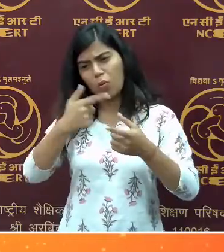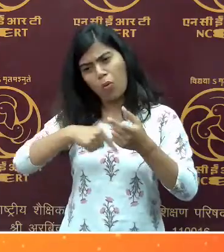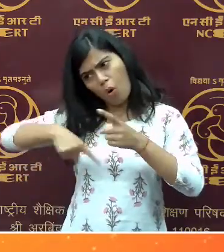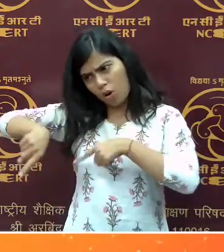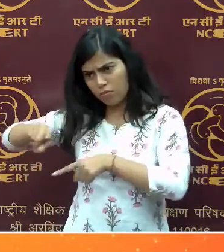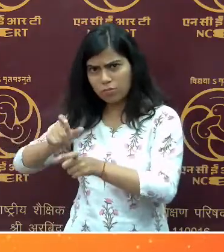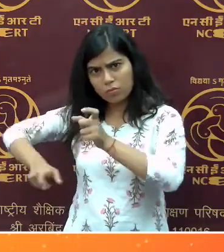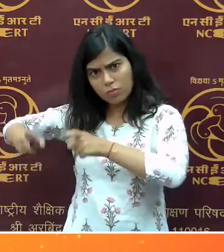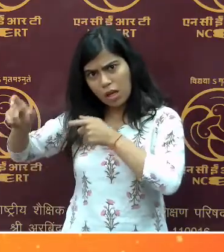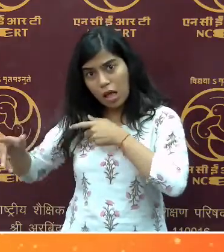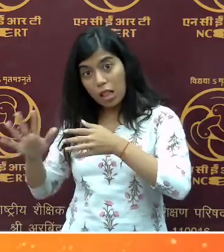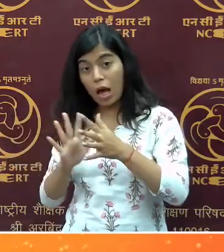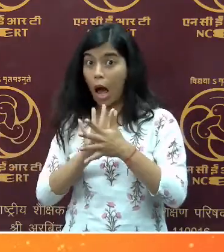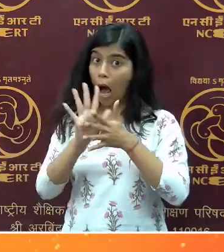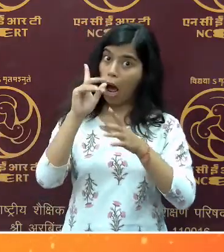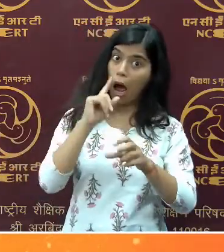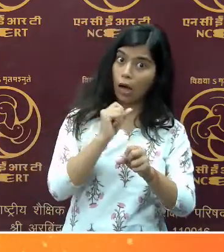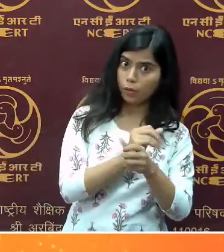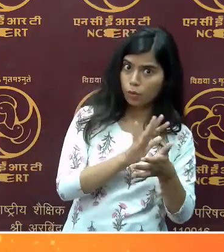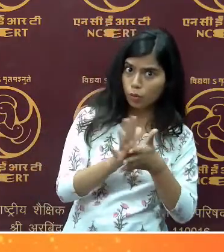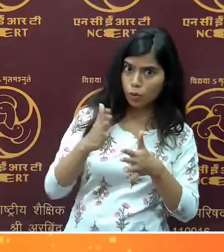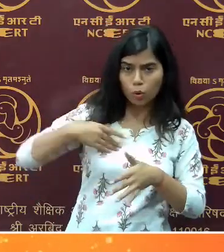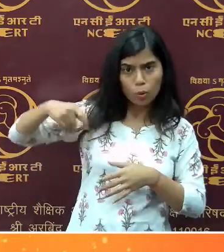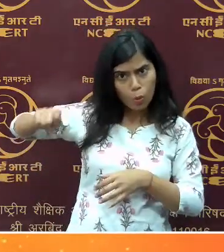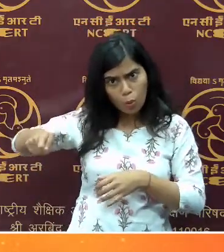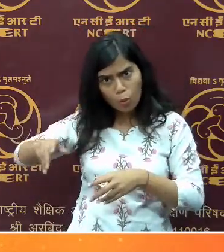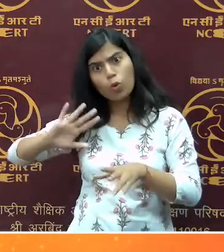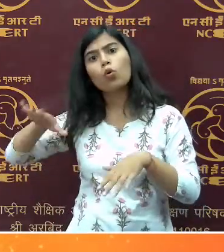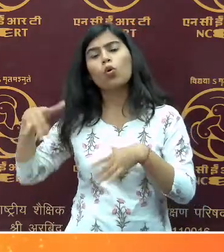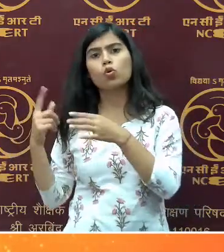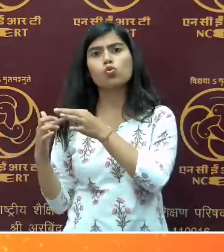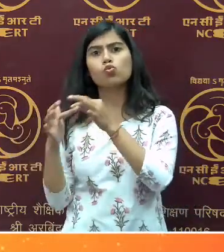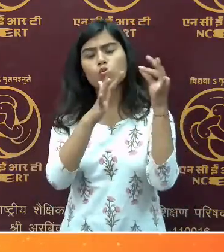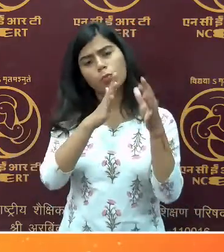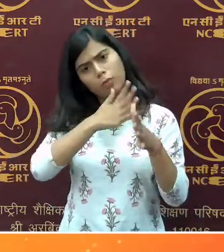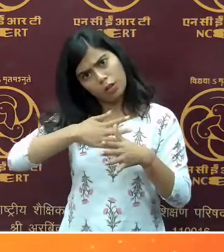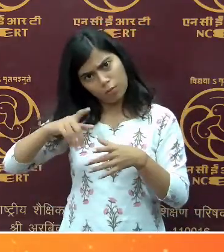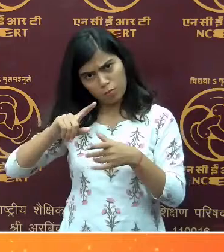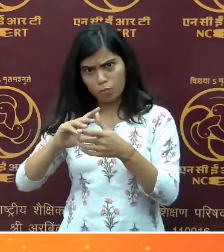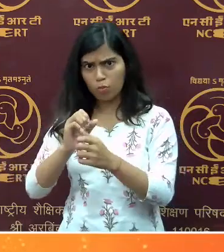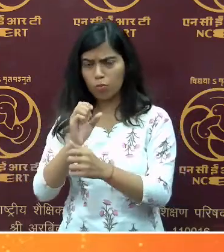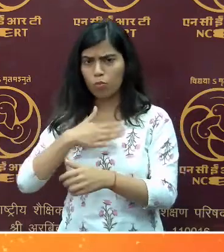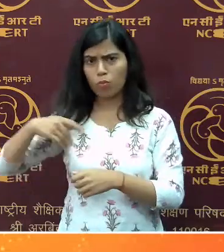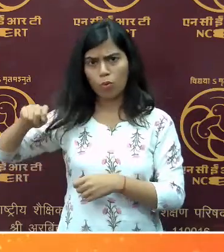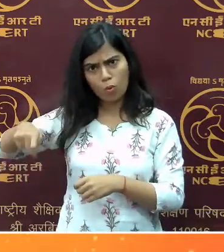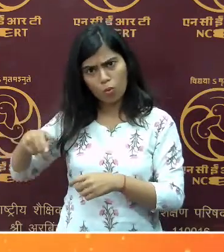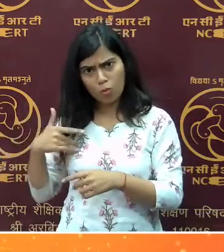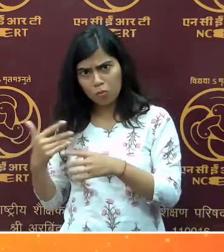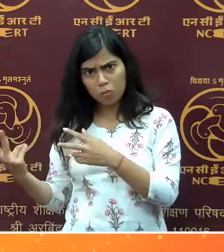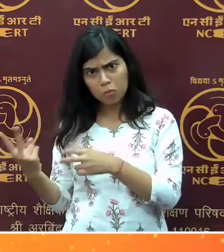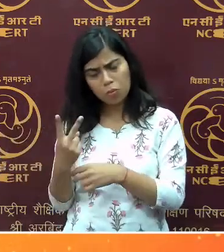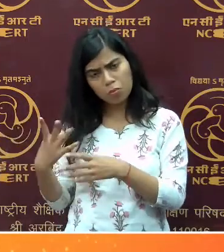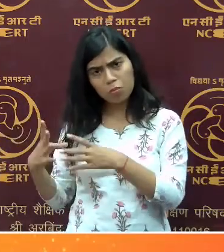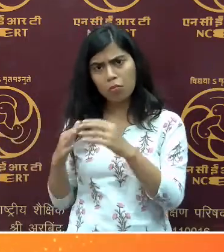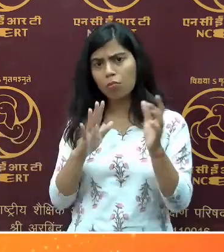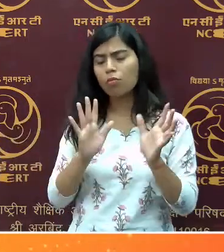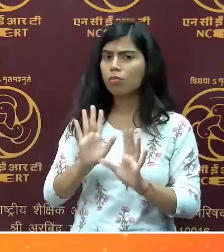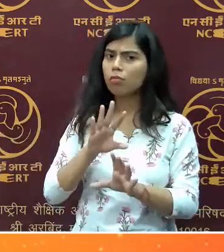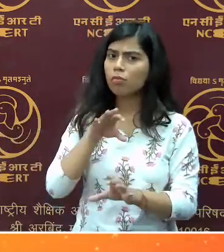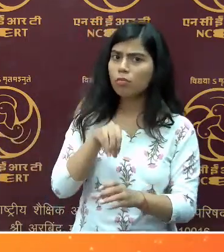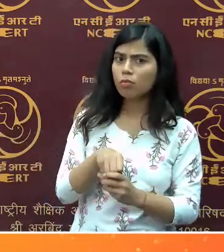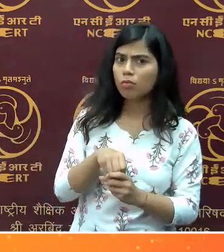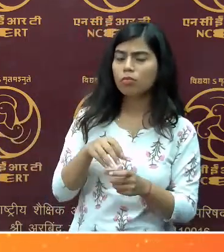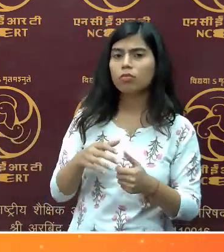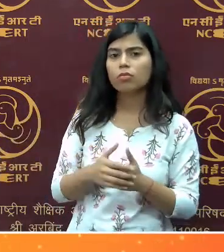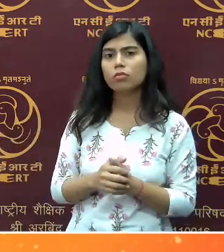Supreme Court for their fundamental rights? Absolutely, yes. Okay. Any person can approach under Article 226, can file a writ